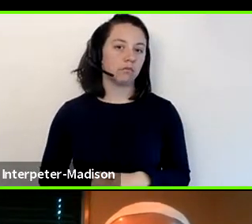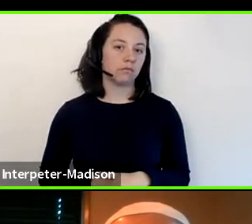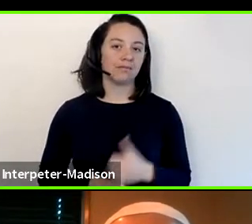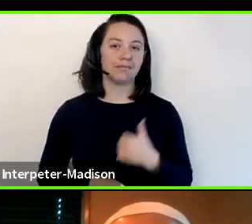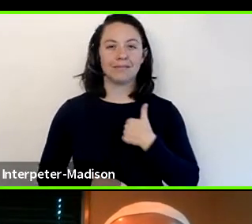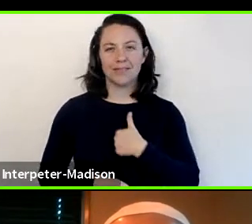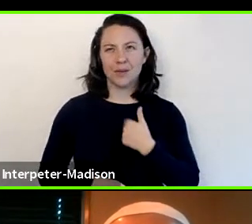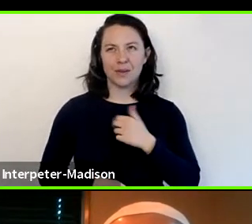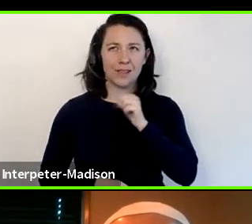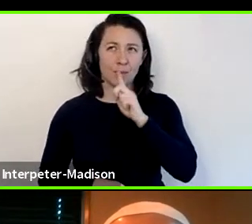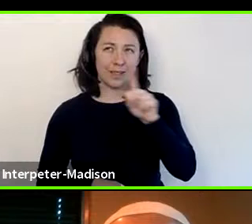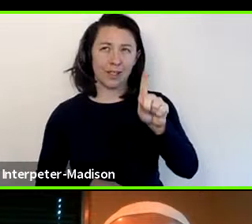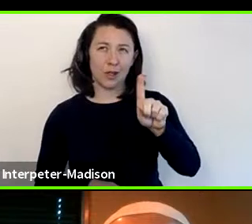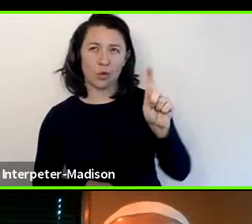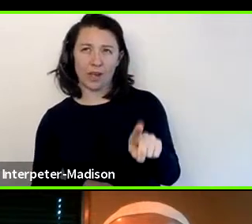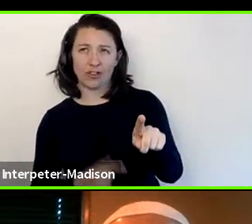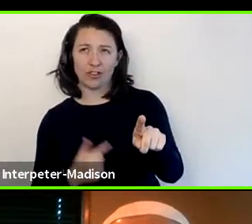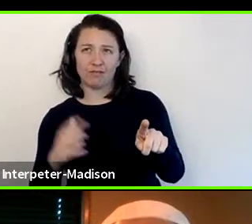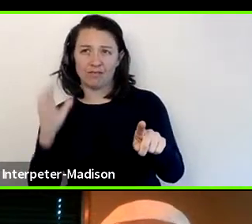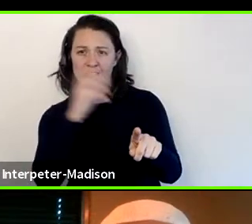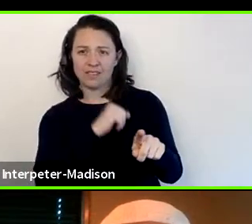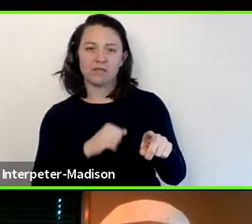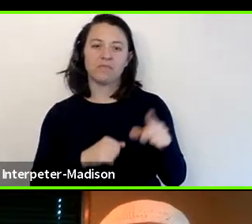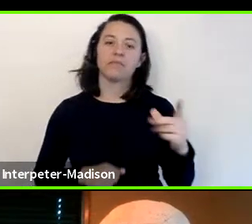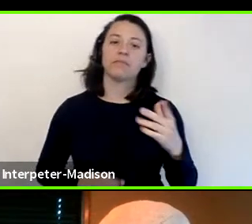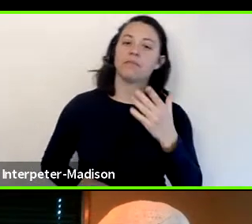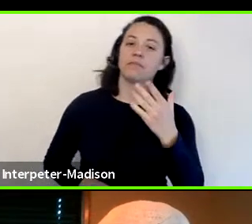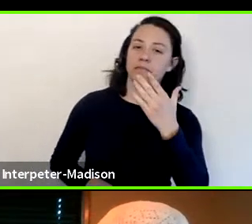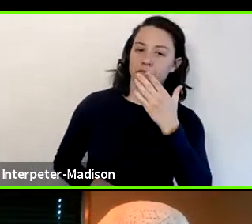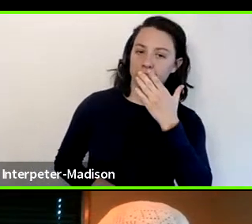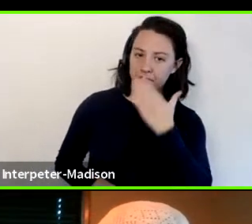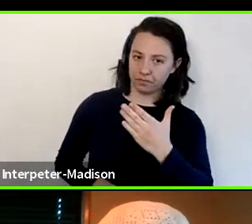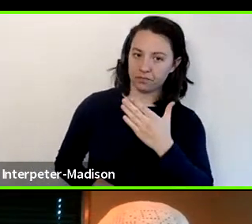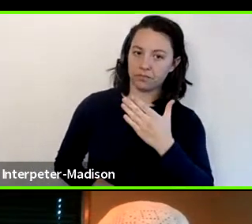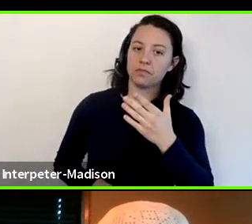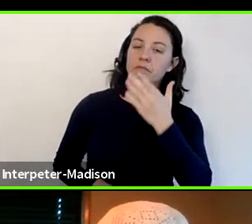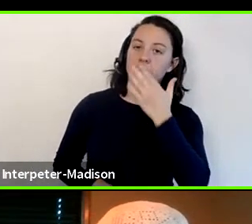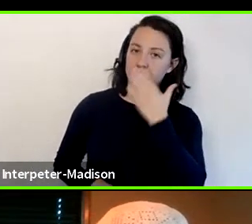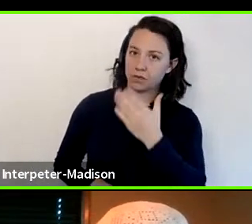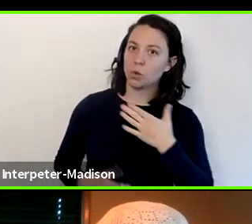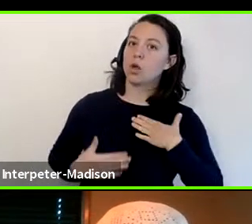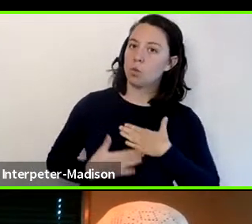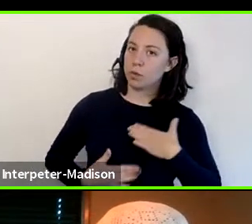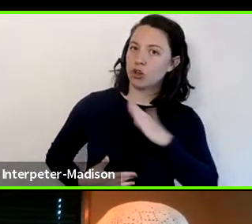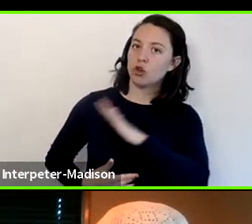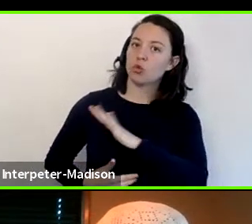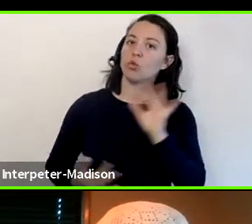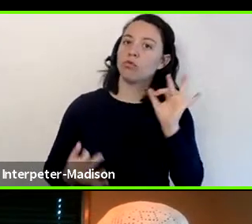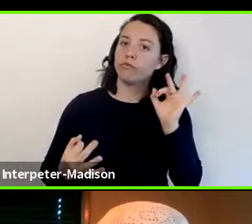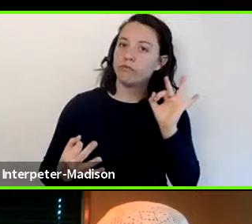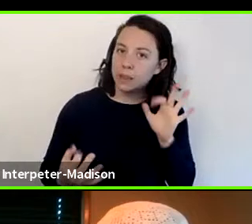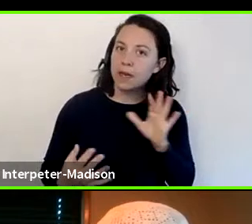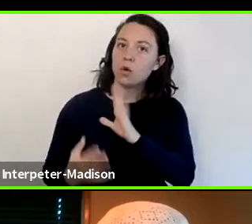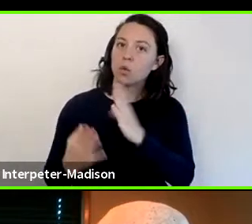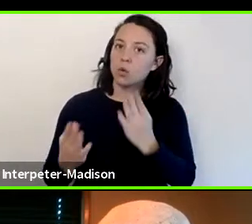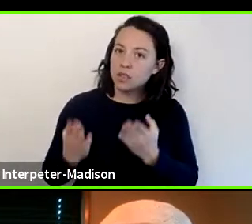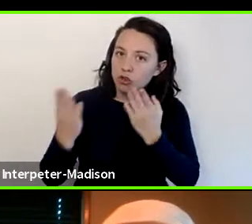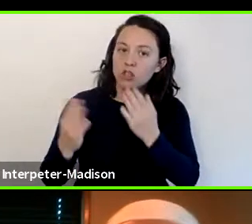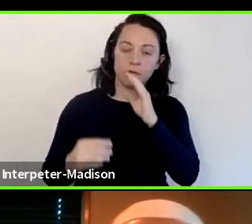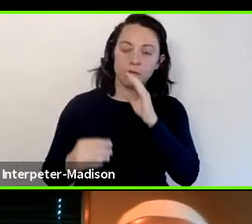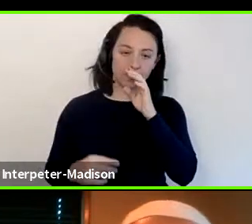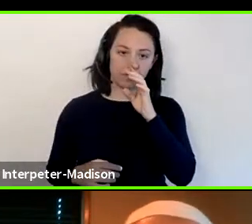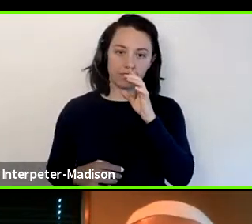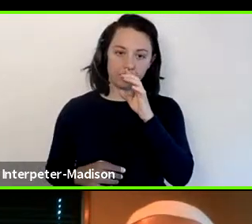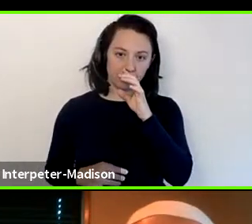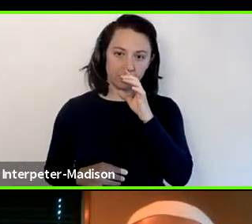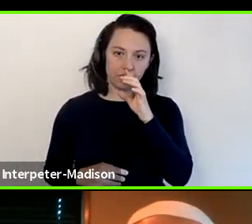a question, but Thank you, Reverend Ikenaga. We appreciate your input and suggestions. I'm going to ask Dolly